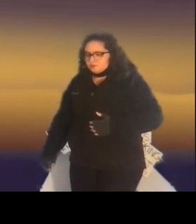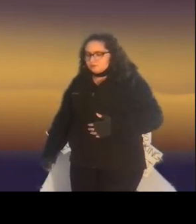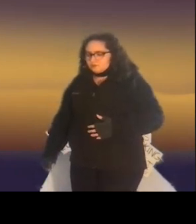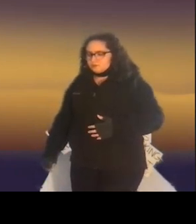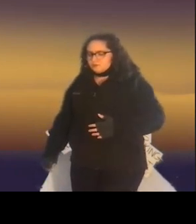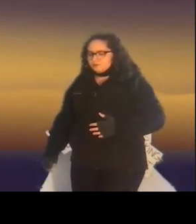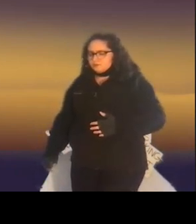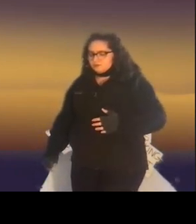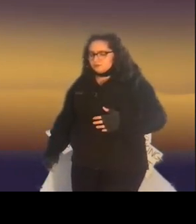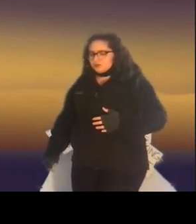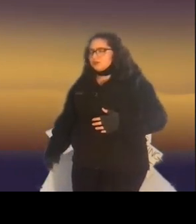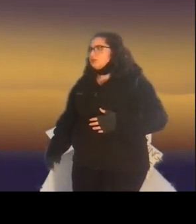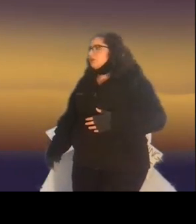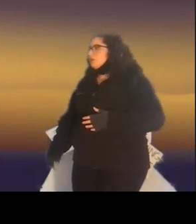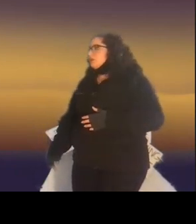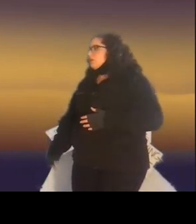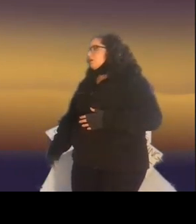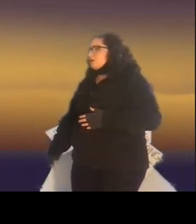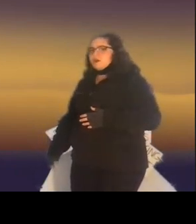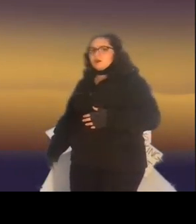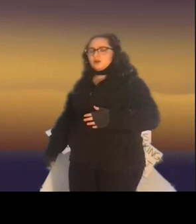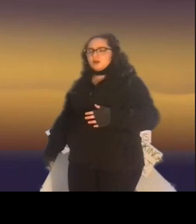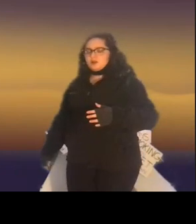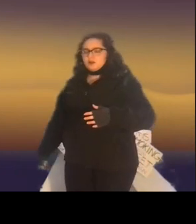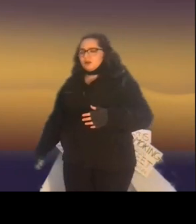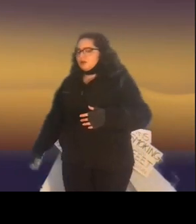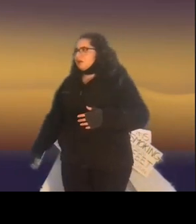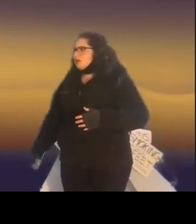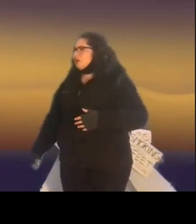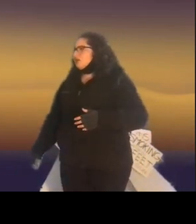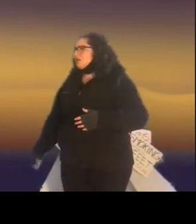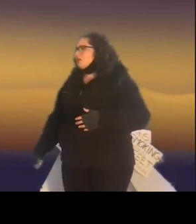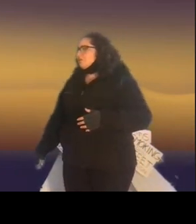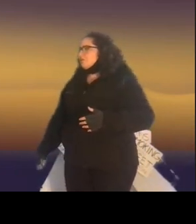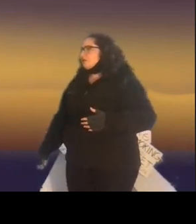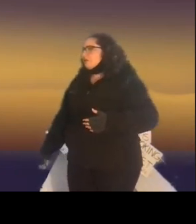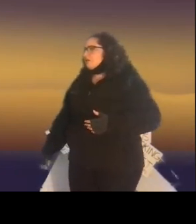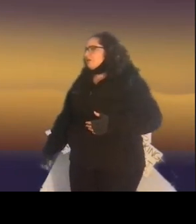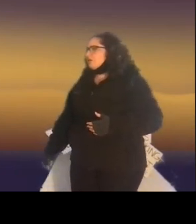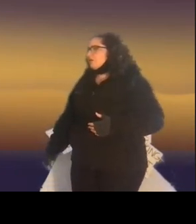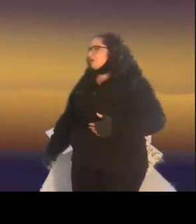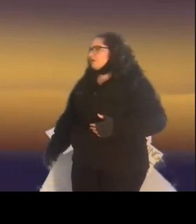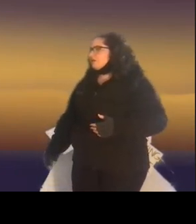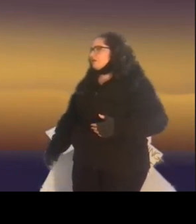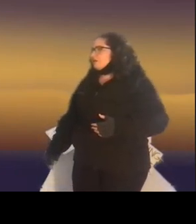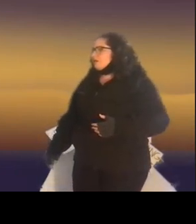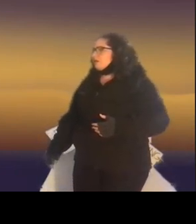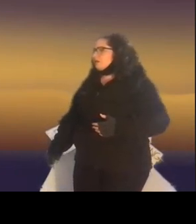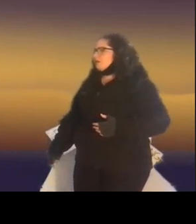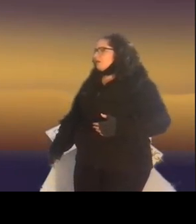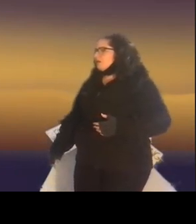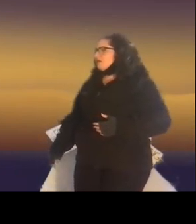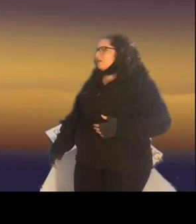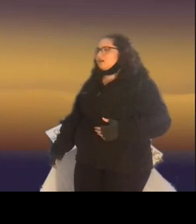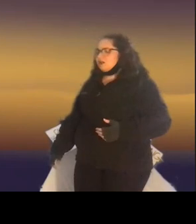hospital. It was you that took care of me, no one else. I choked. You think I don't know that? I just stood there.